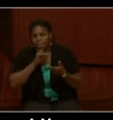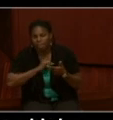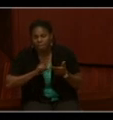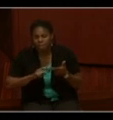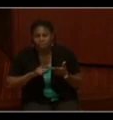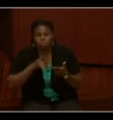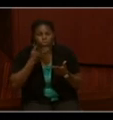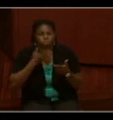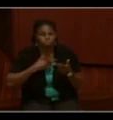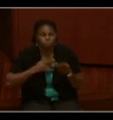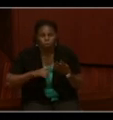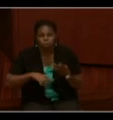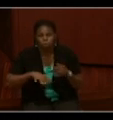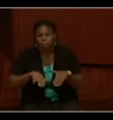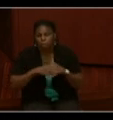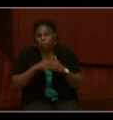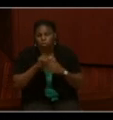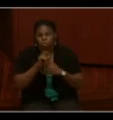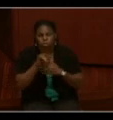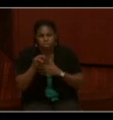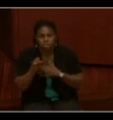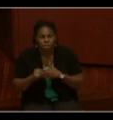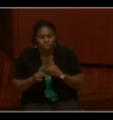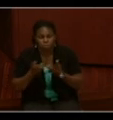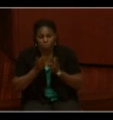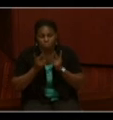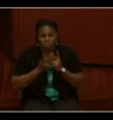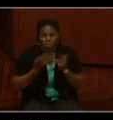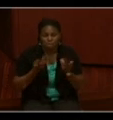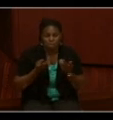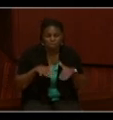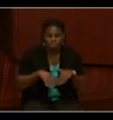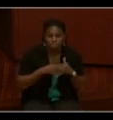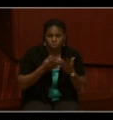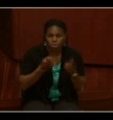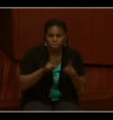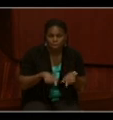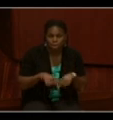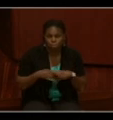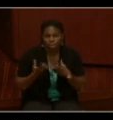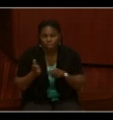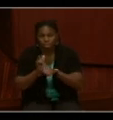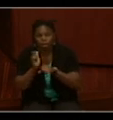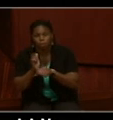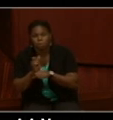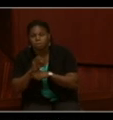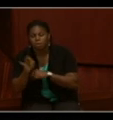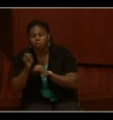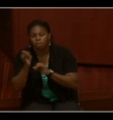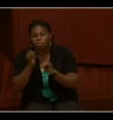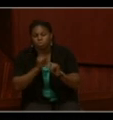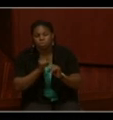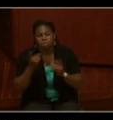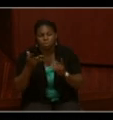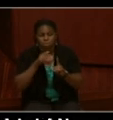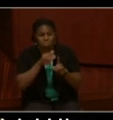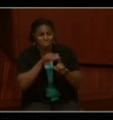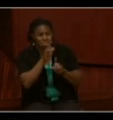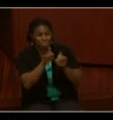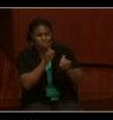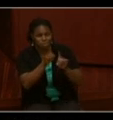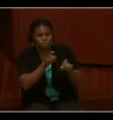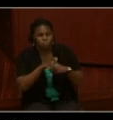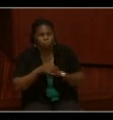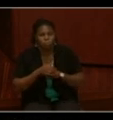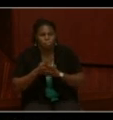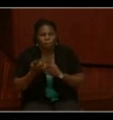birth, marital status, the place of the marriage, and the occupation of the individual who is being interrogated. And when we